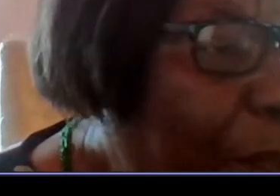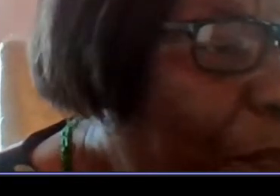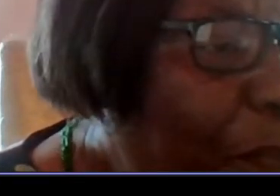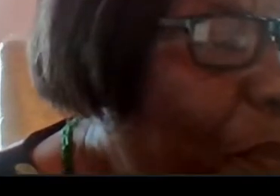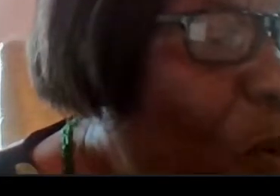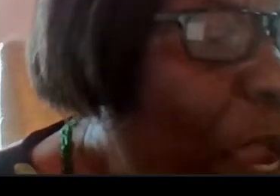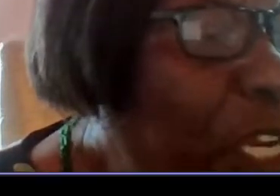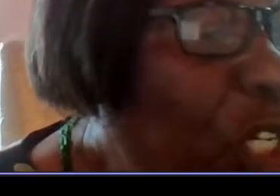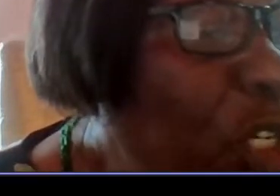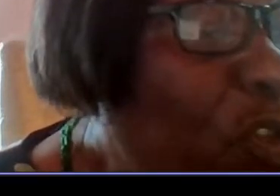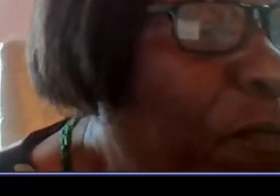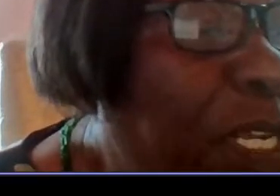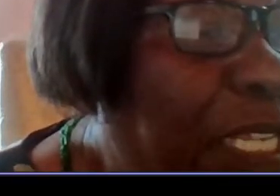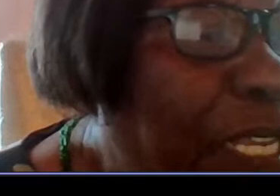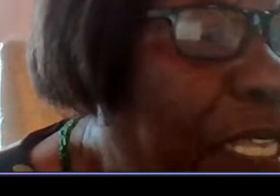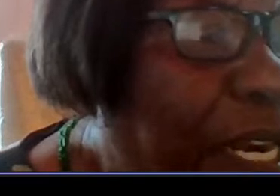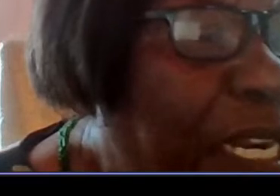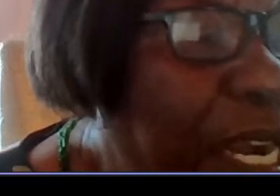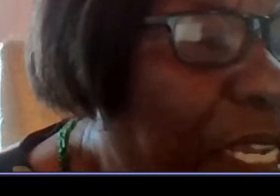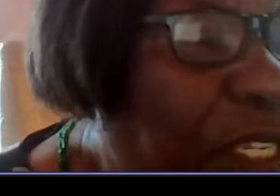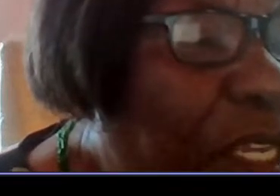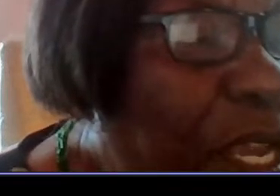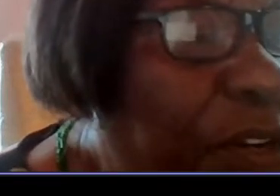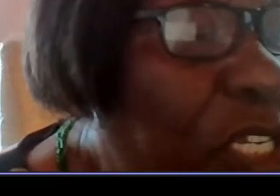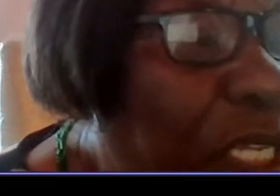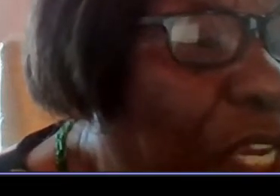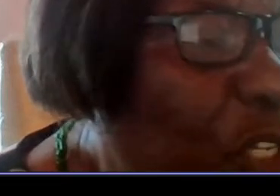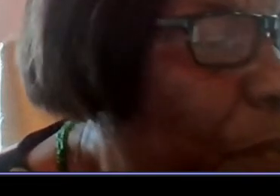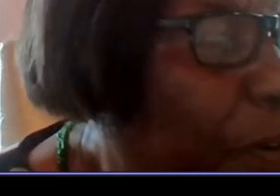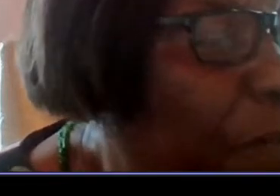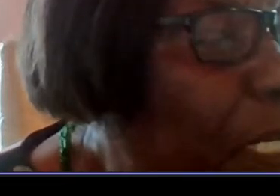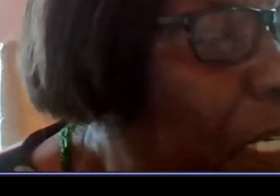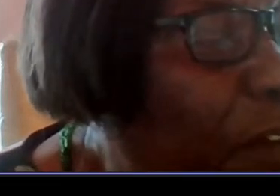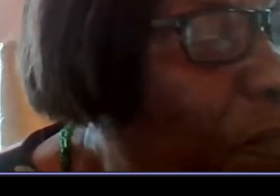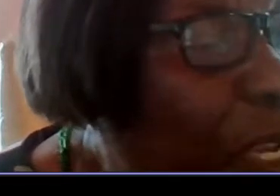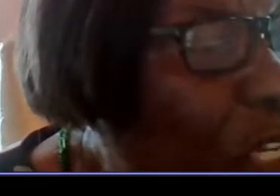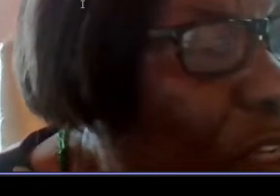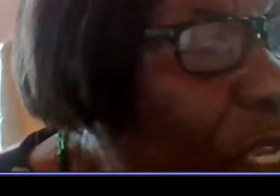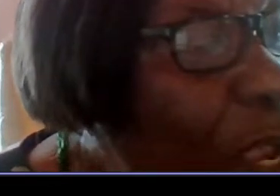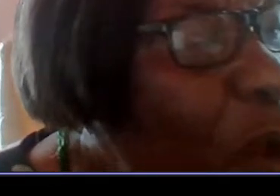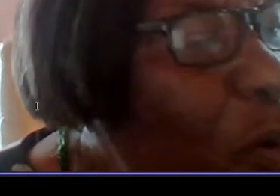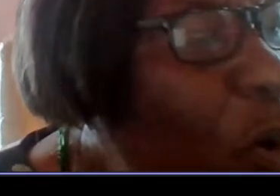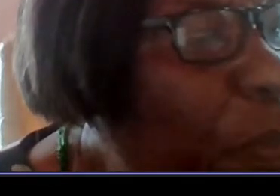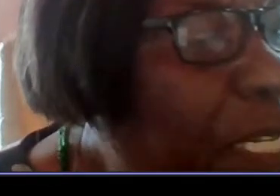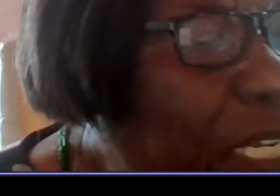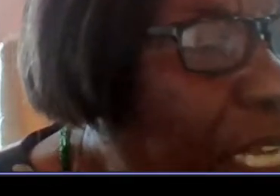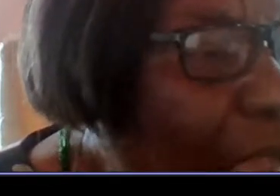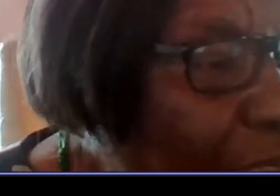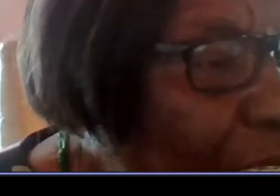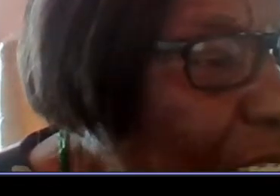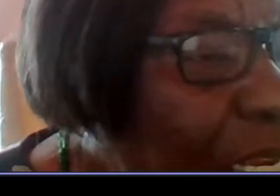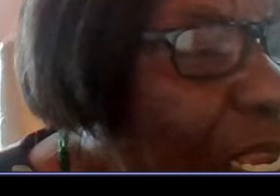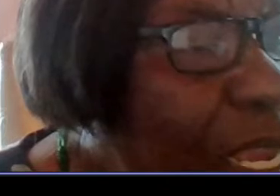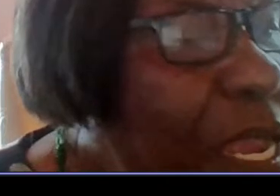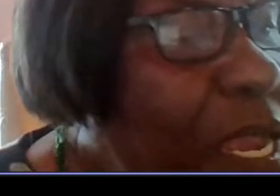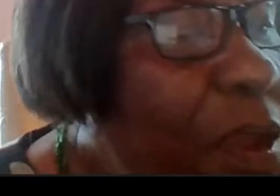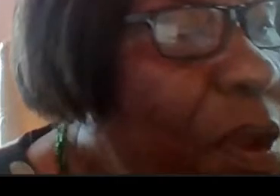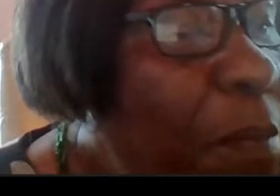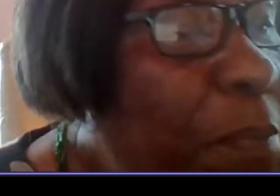Daba, where issues of disaster readiness, research, and preventative measures could be